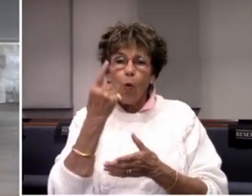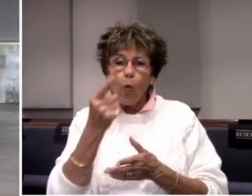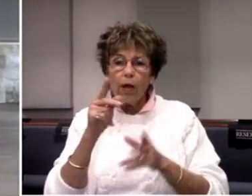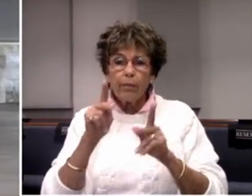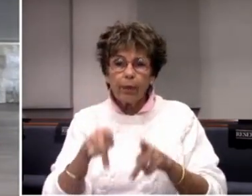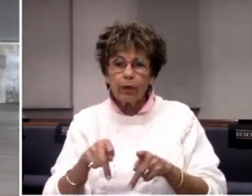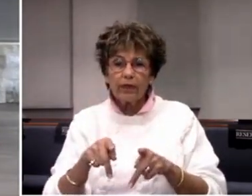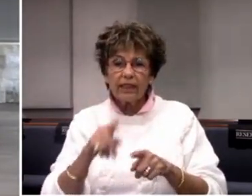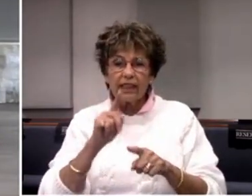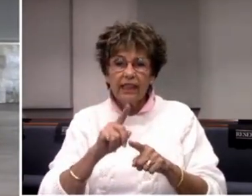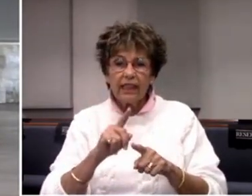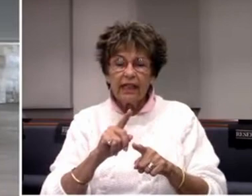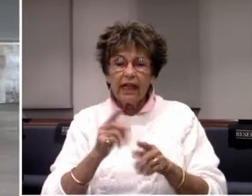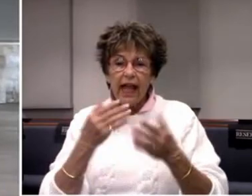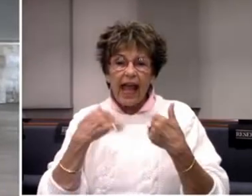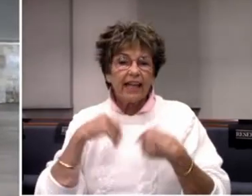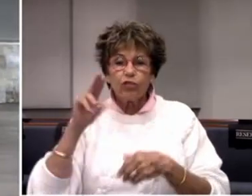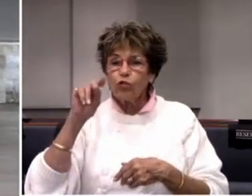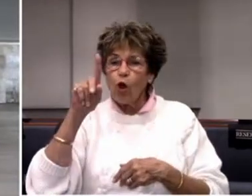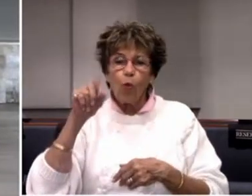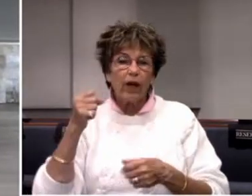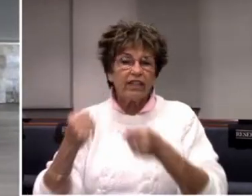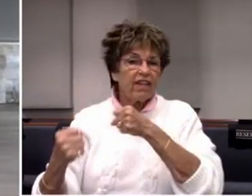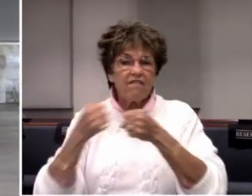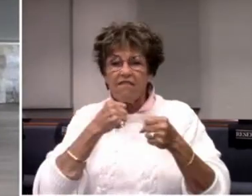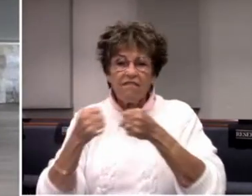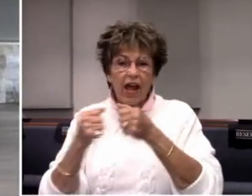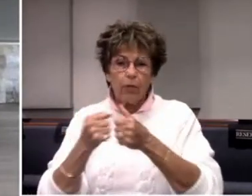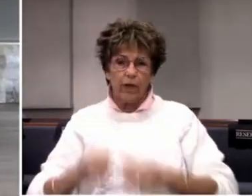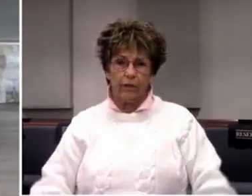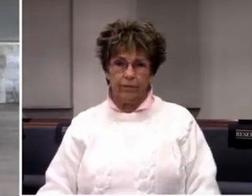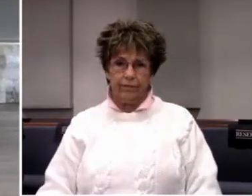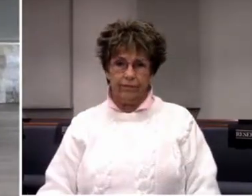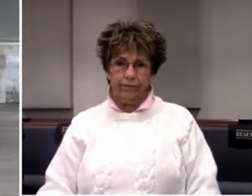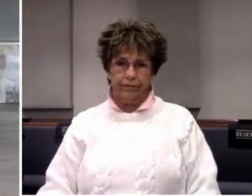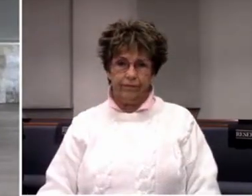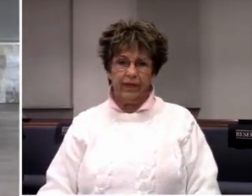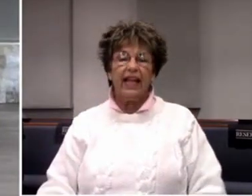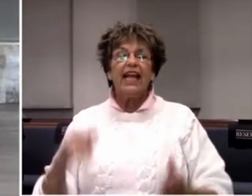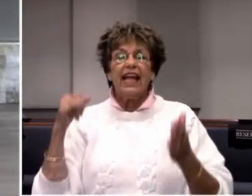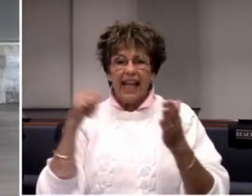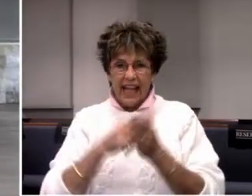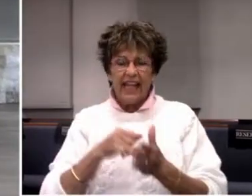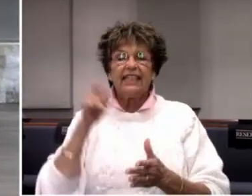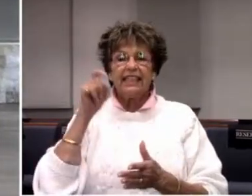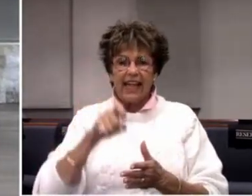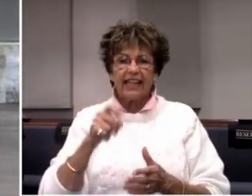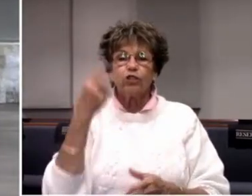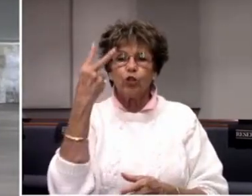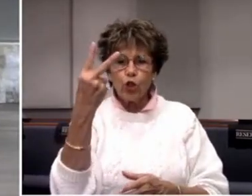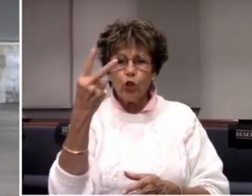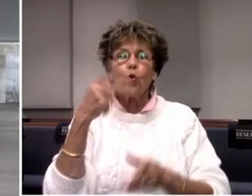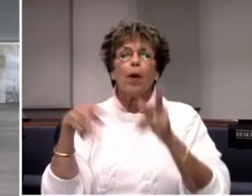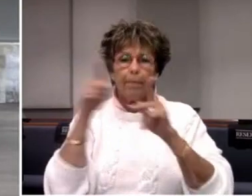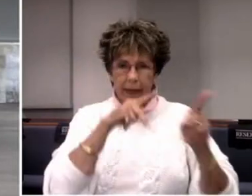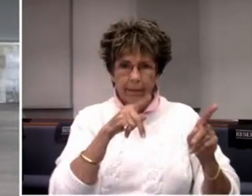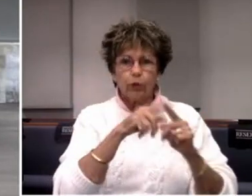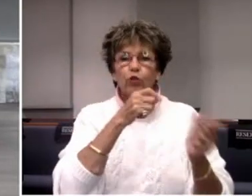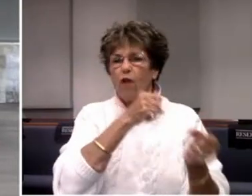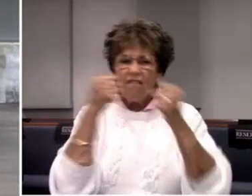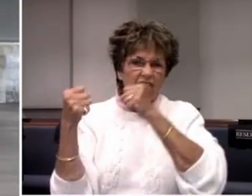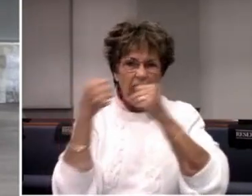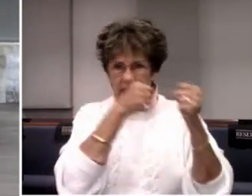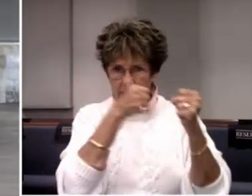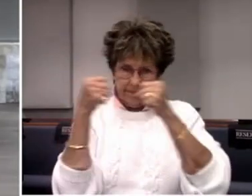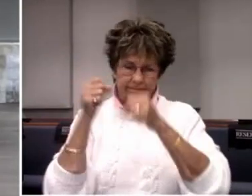so-and-so, and in this corner you have so-and-so. But what type of fight would it be if we had this guy in this corner, but